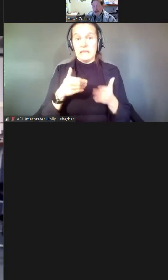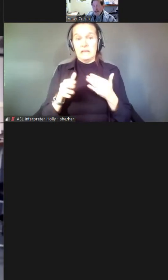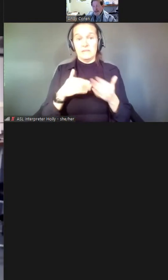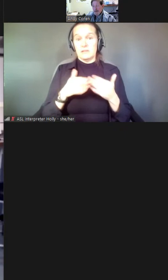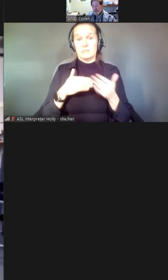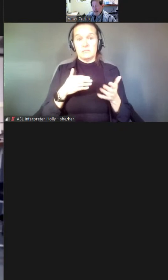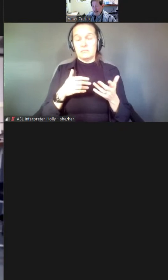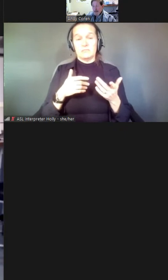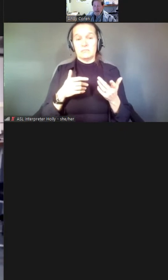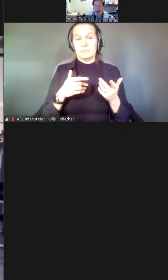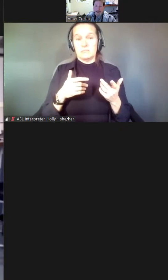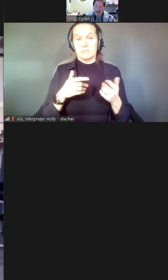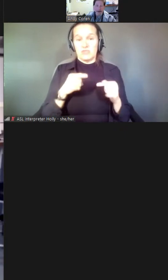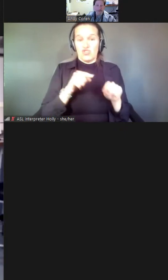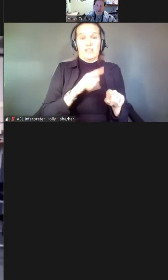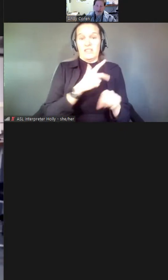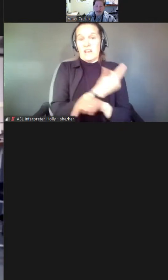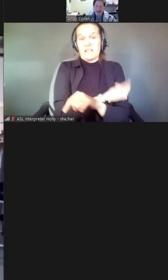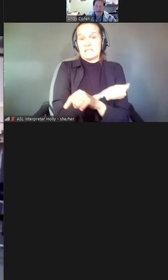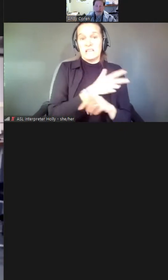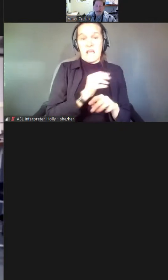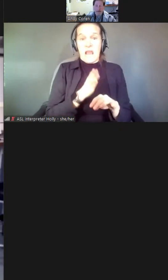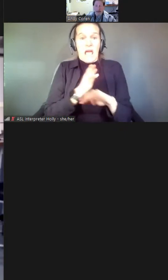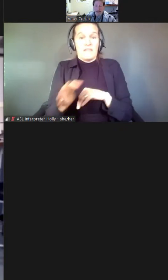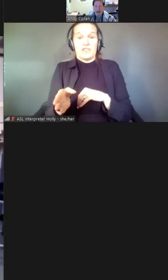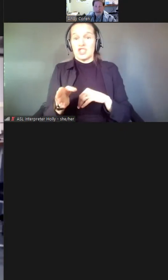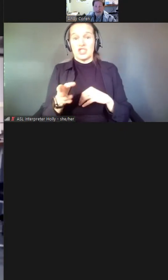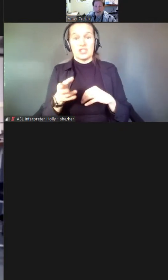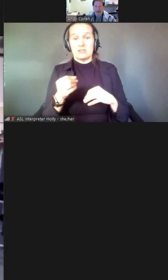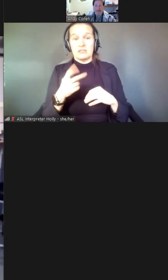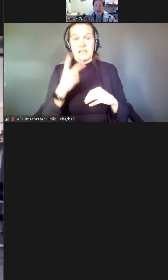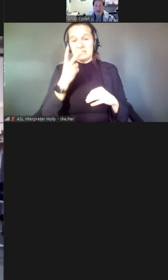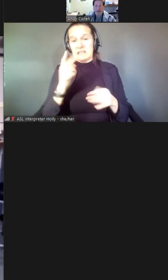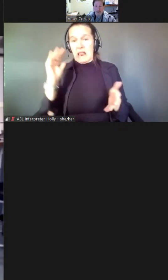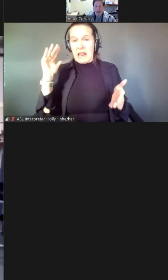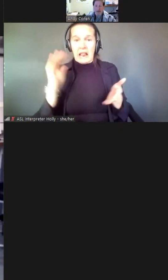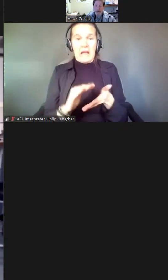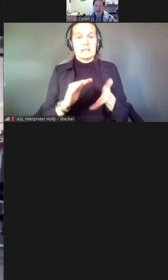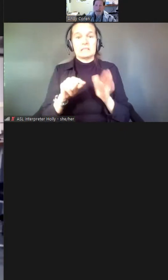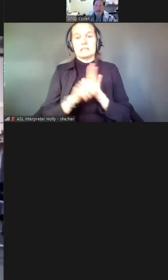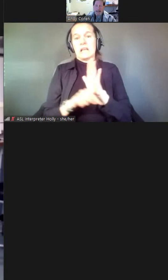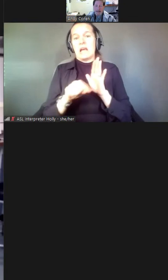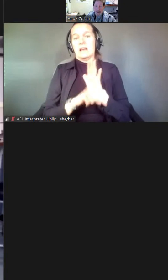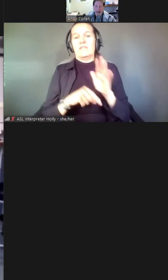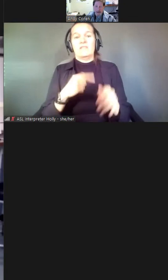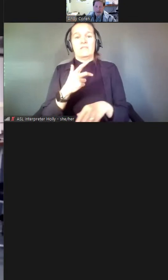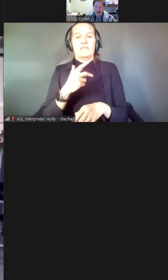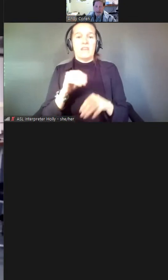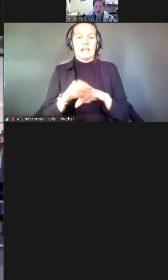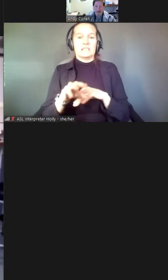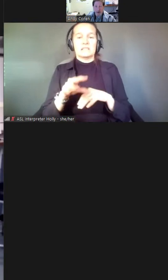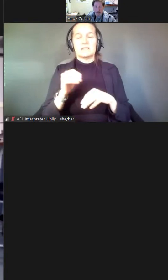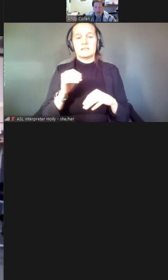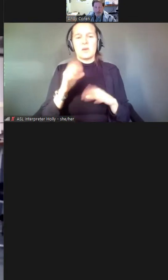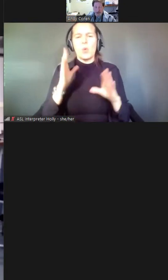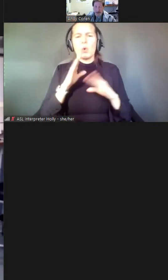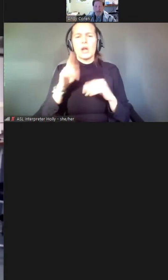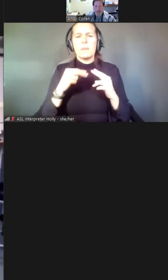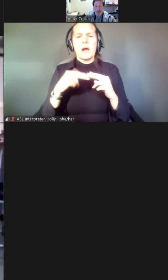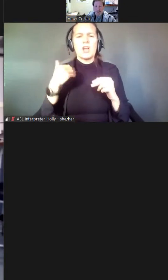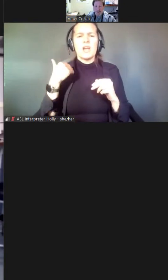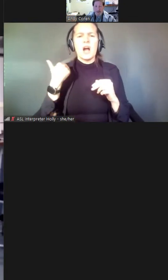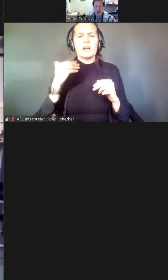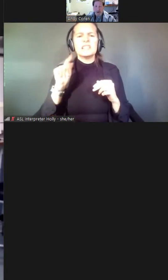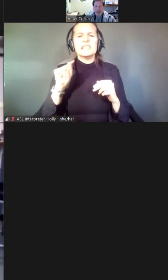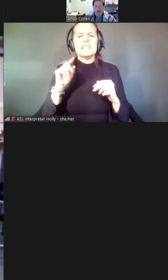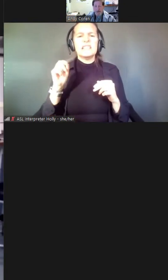vaccines and after the vaccines. They're seeing much less side effects than we worried about in the young teenage boys, for example,